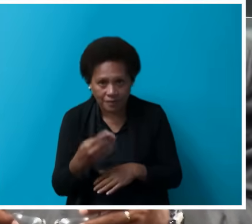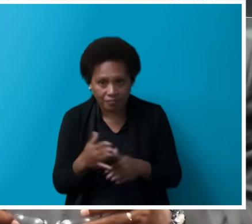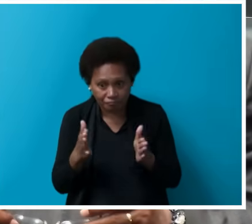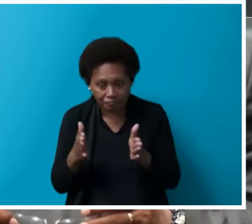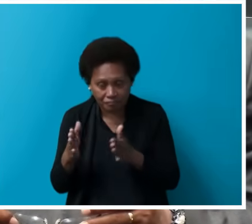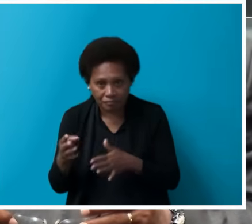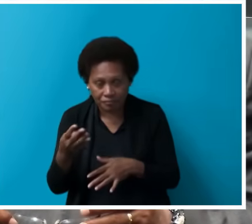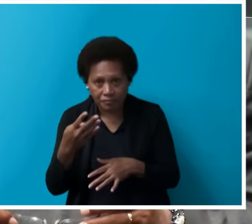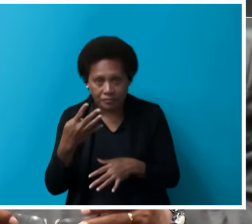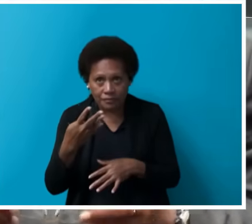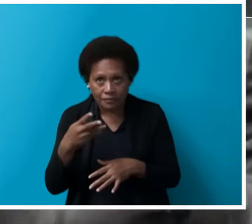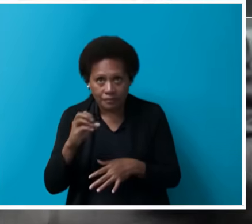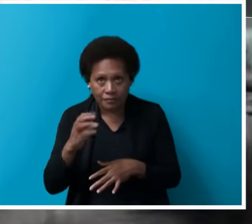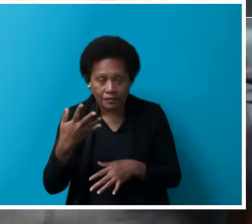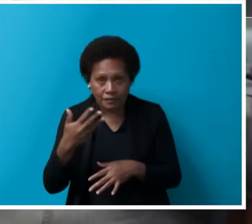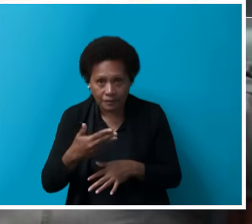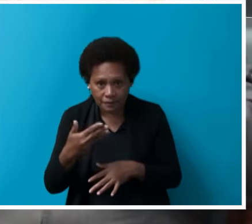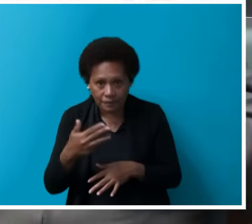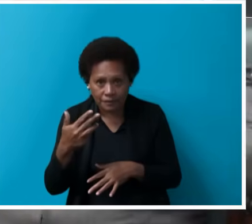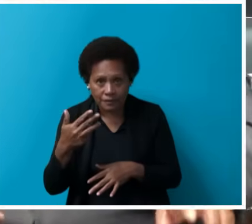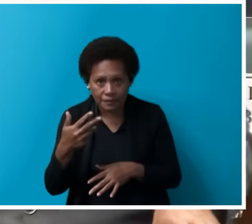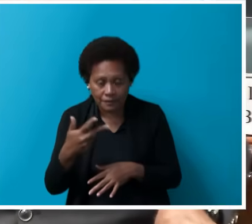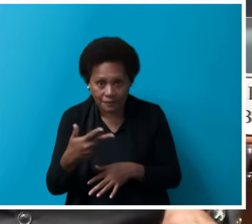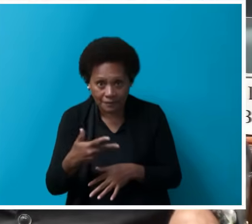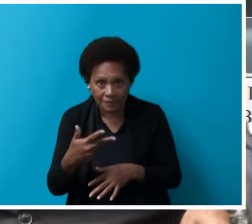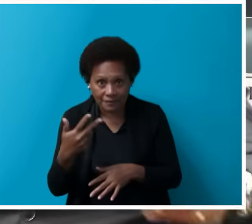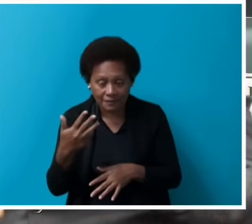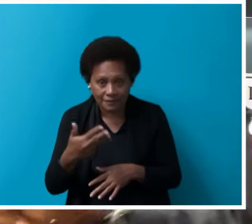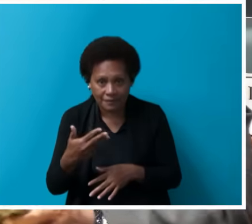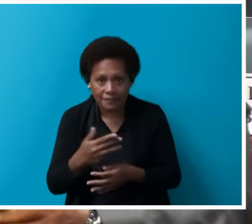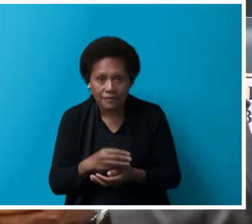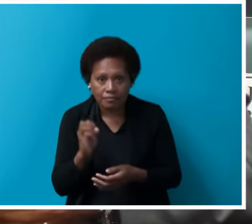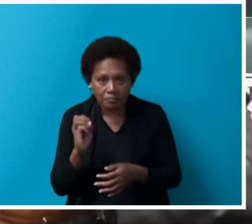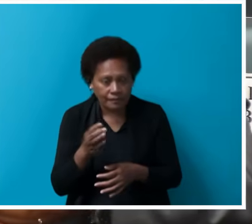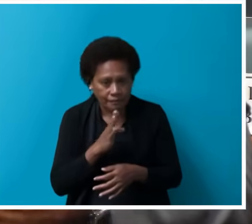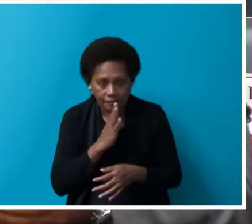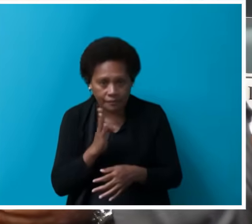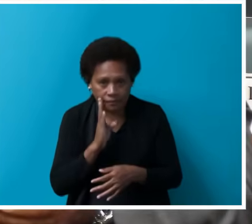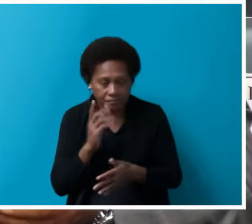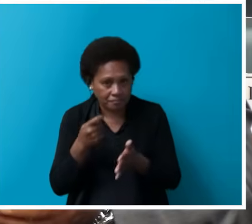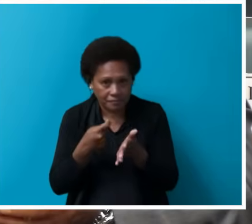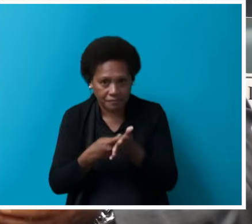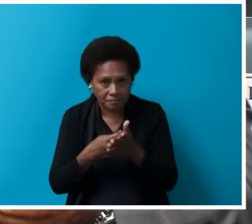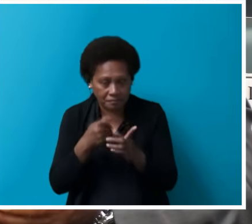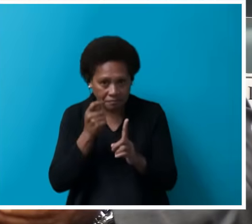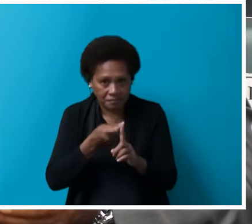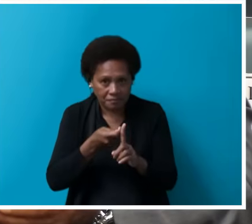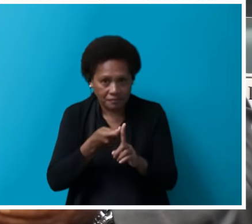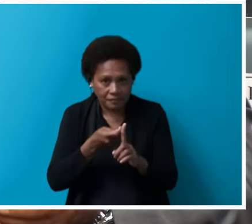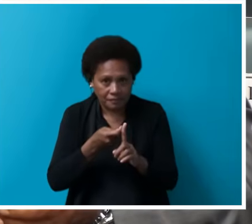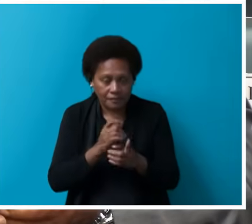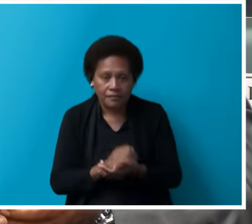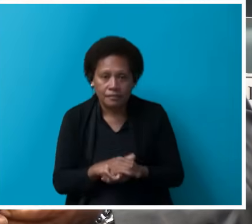2018 and 19, the previous government missed its revenue targets by an average of 14% per year, Mr. Speaker